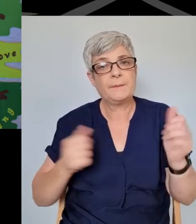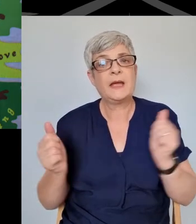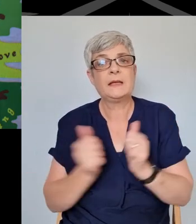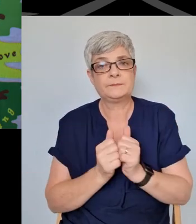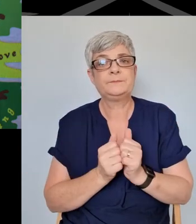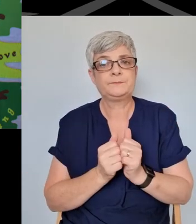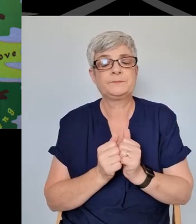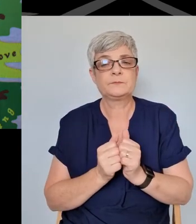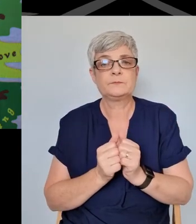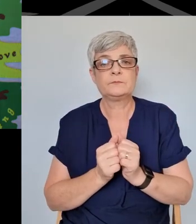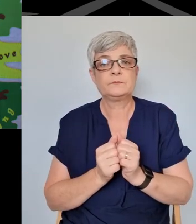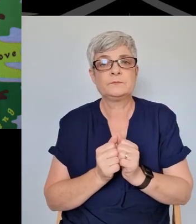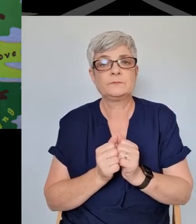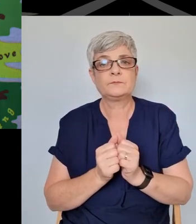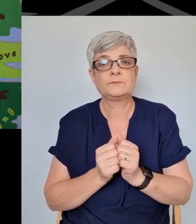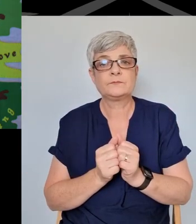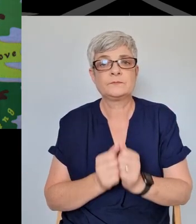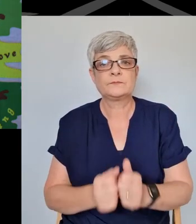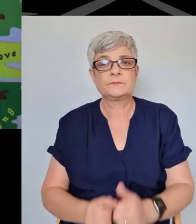Amen.